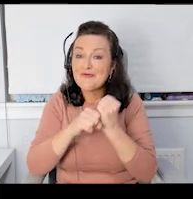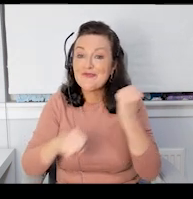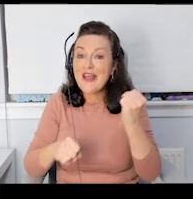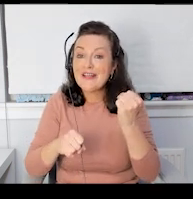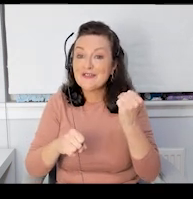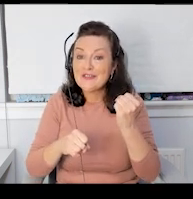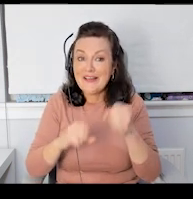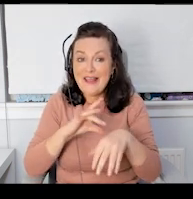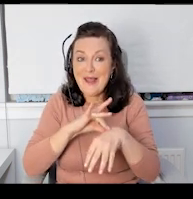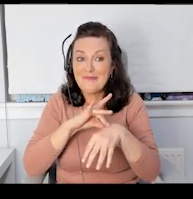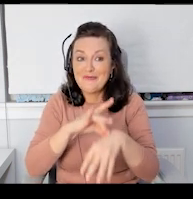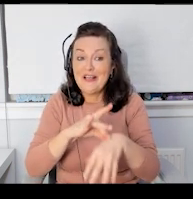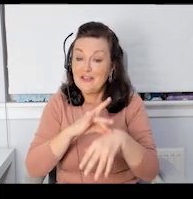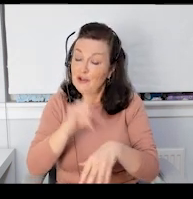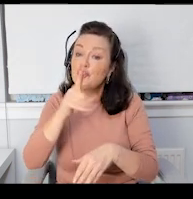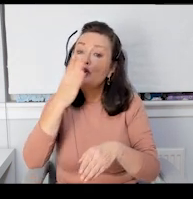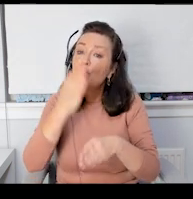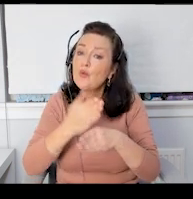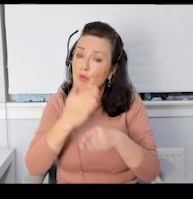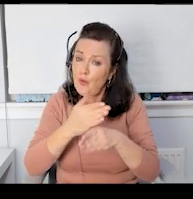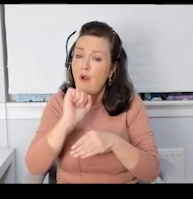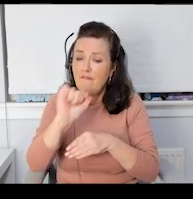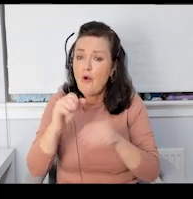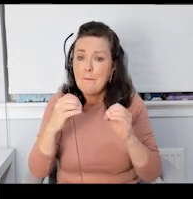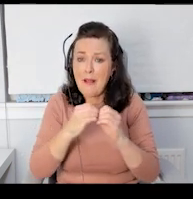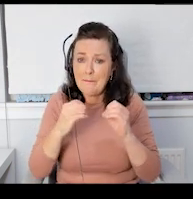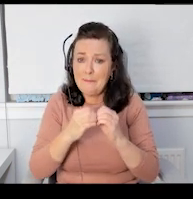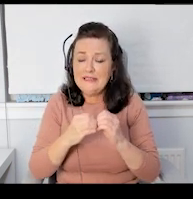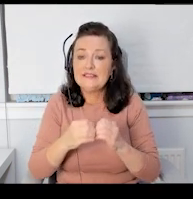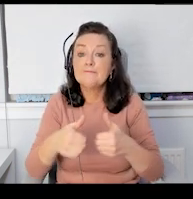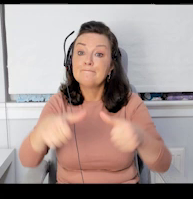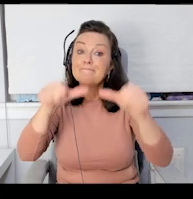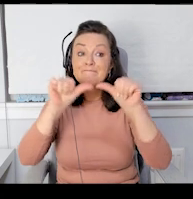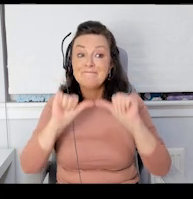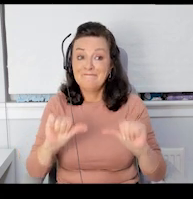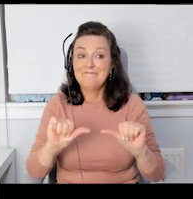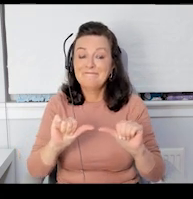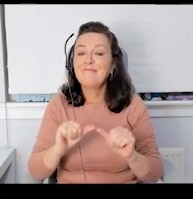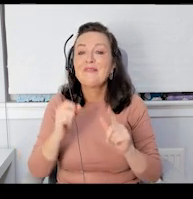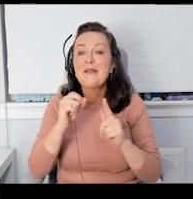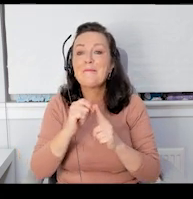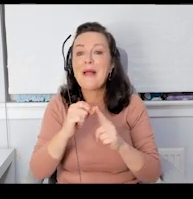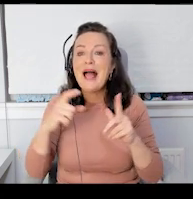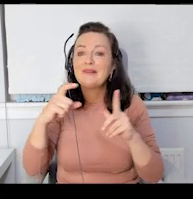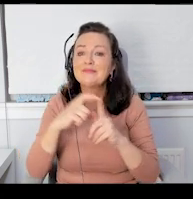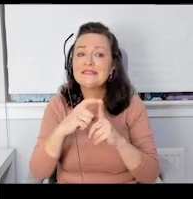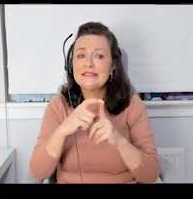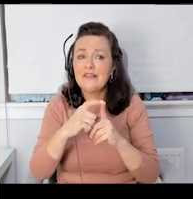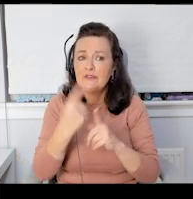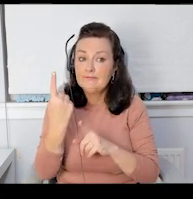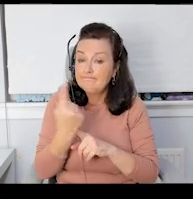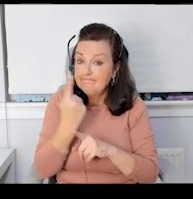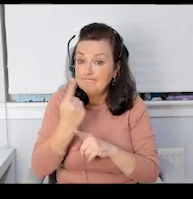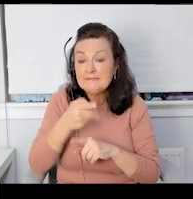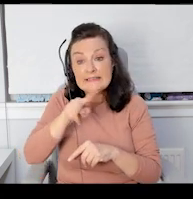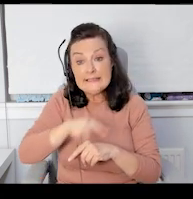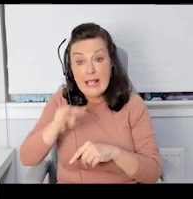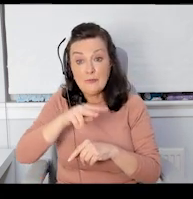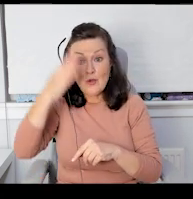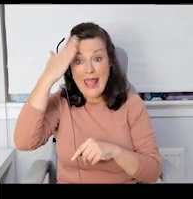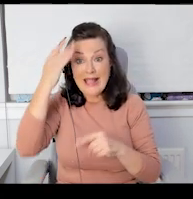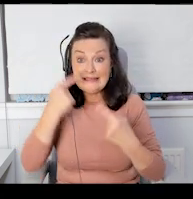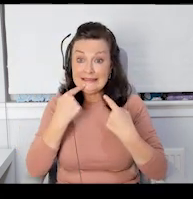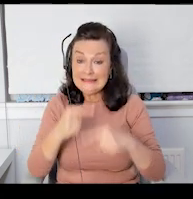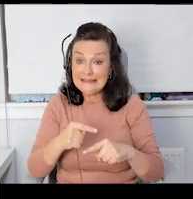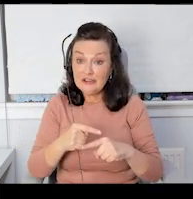engineering. Pam Davey is a deputy head teacher at Kirkintilloch High School. Pam has been integral to developing